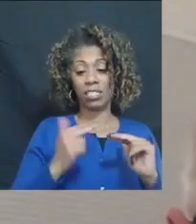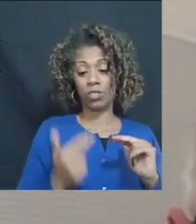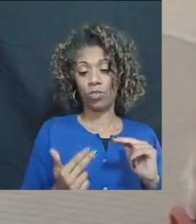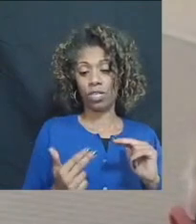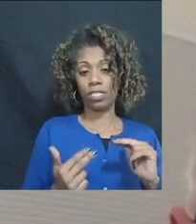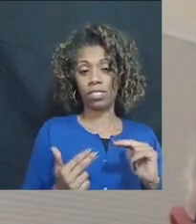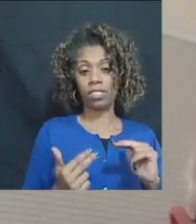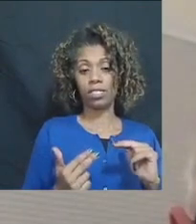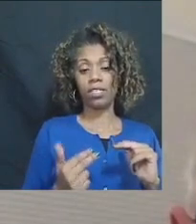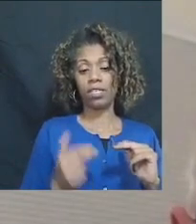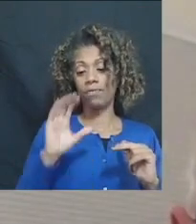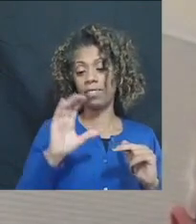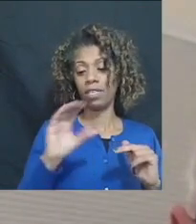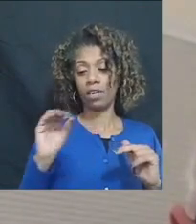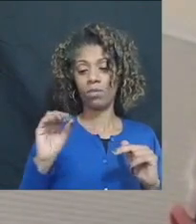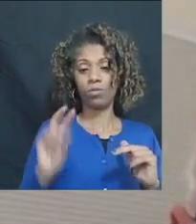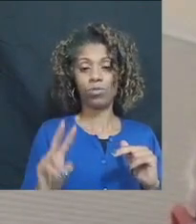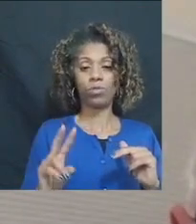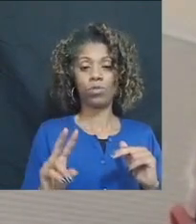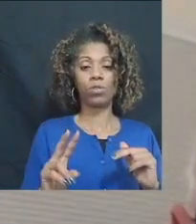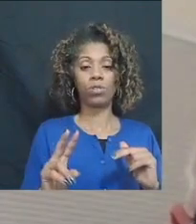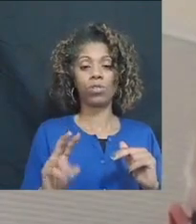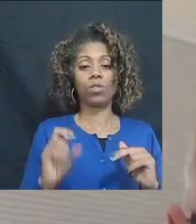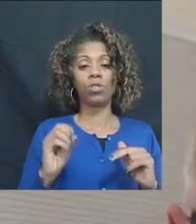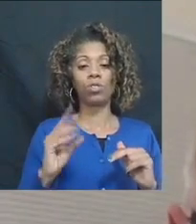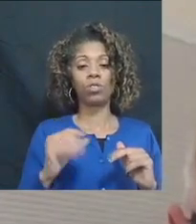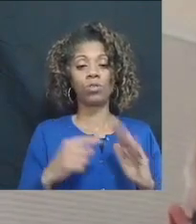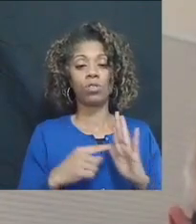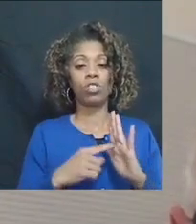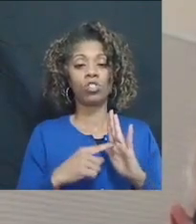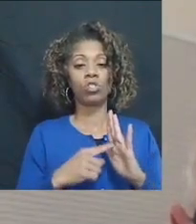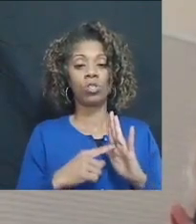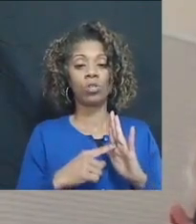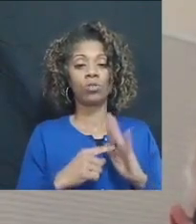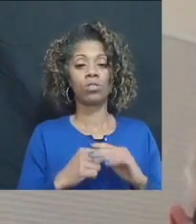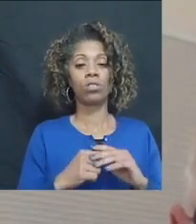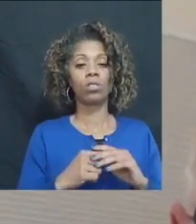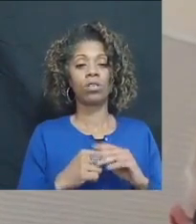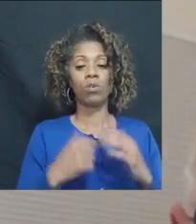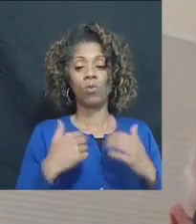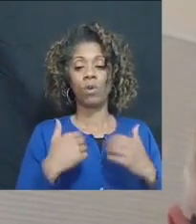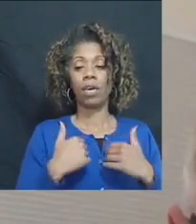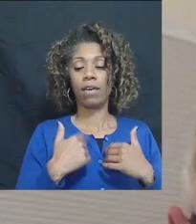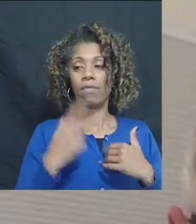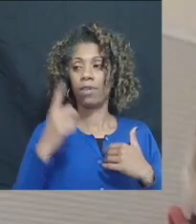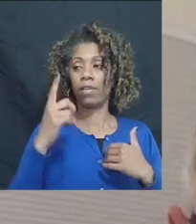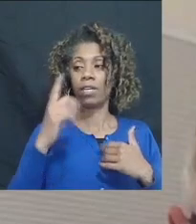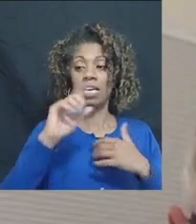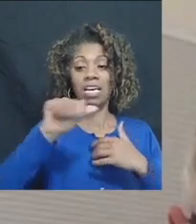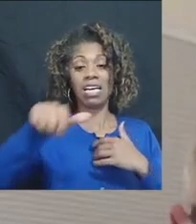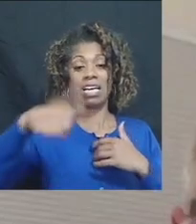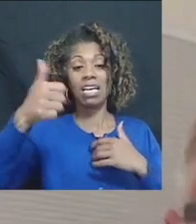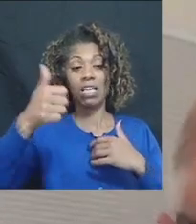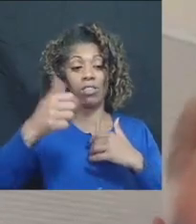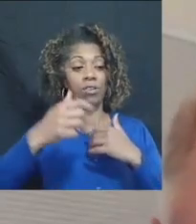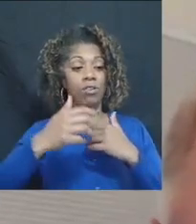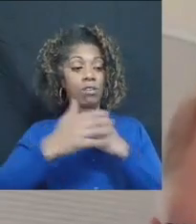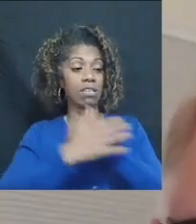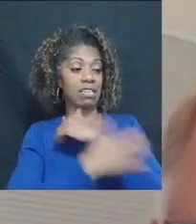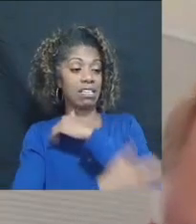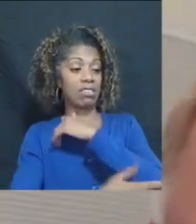this year. Yep. So it shows, and, you know, we've got communities around the world that are seeing this blue skies for the first time and clear